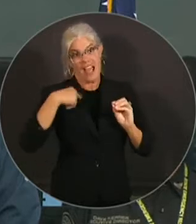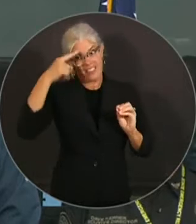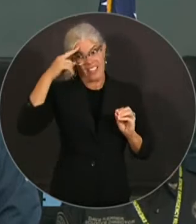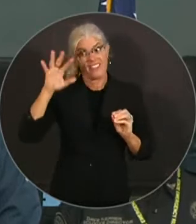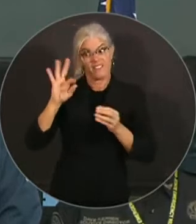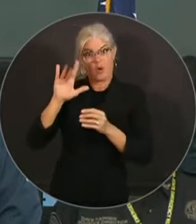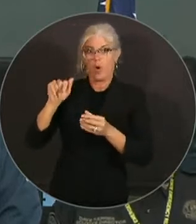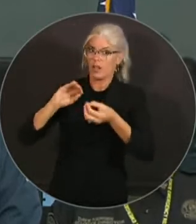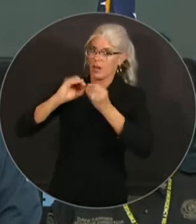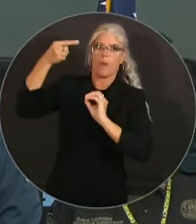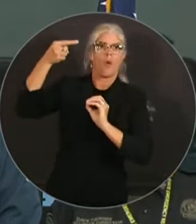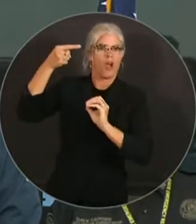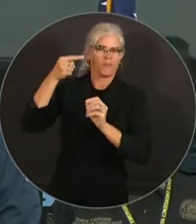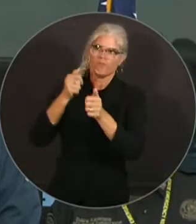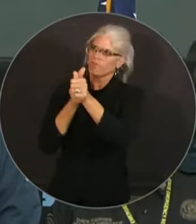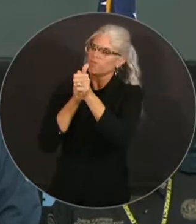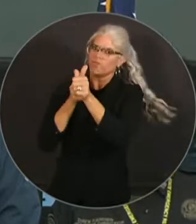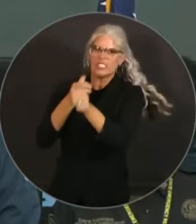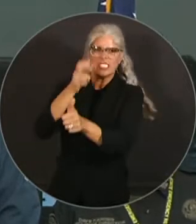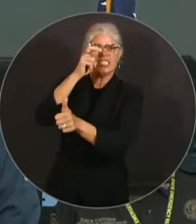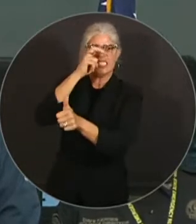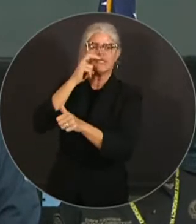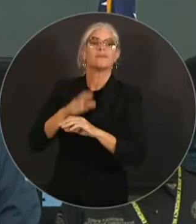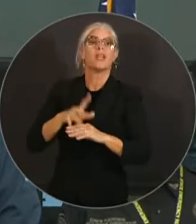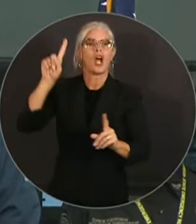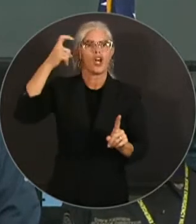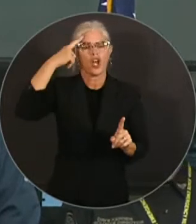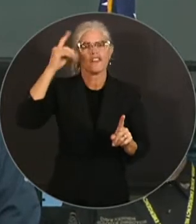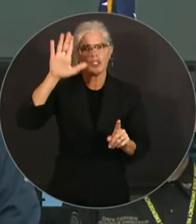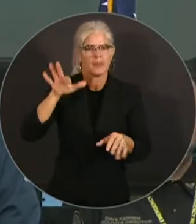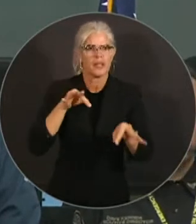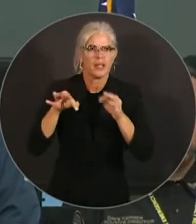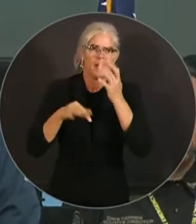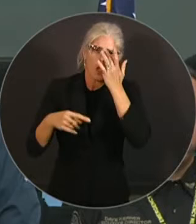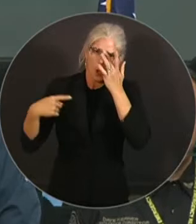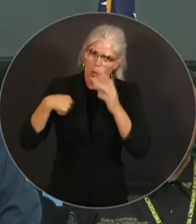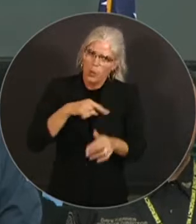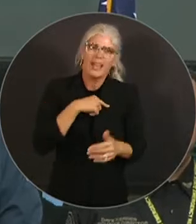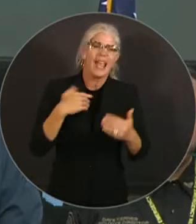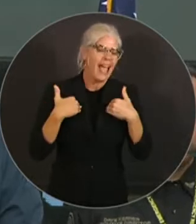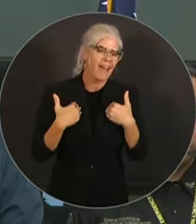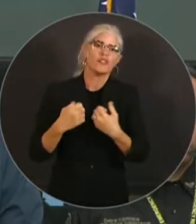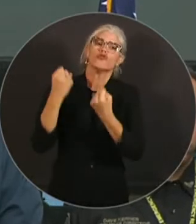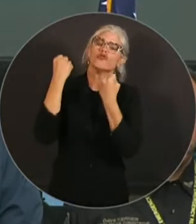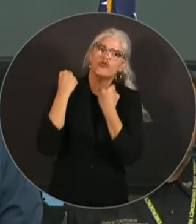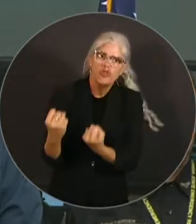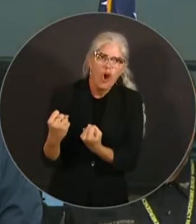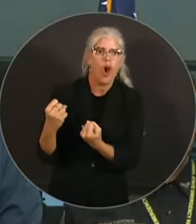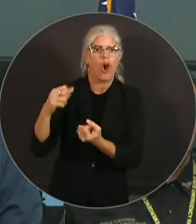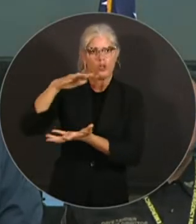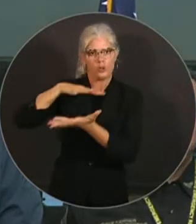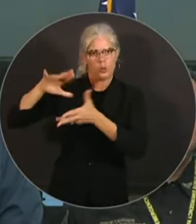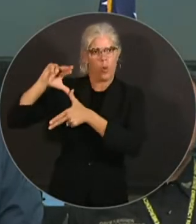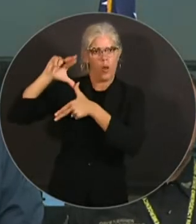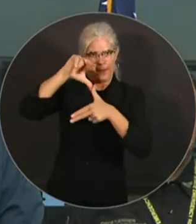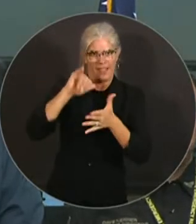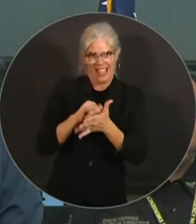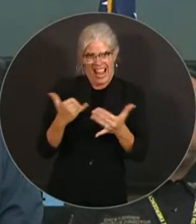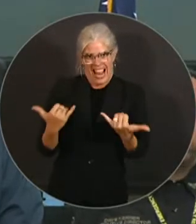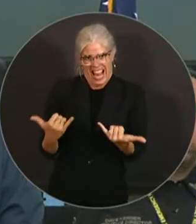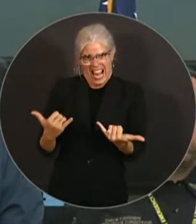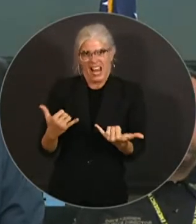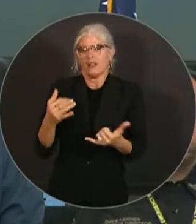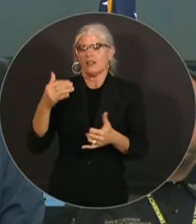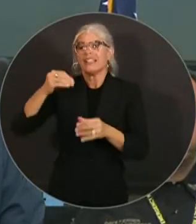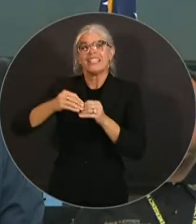that. Okay, so we have a very strong storm that's near the Yucatan Peninsula.